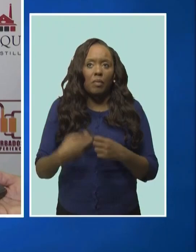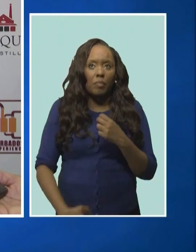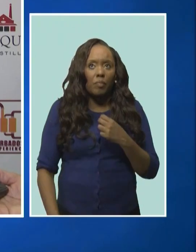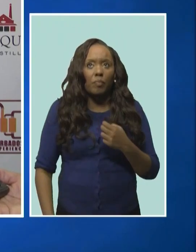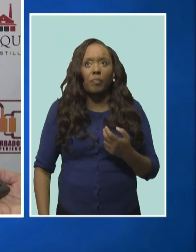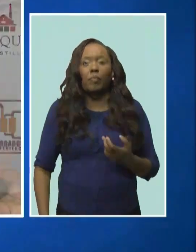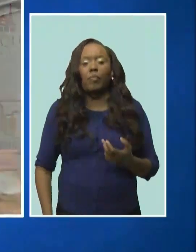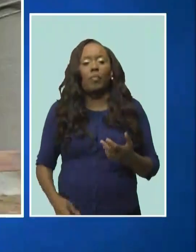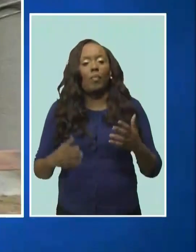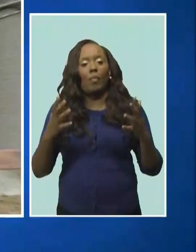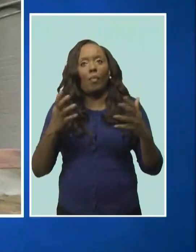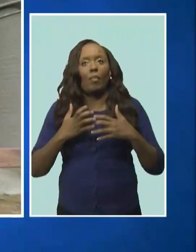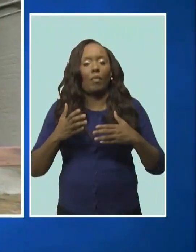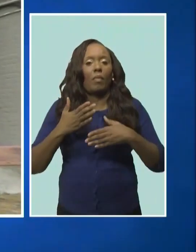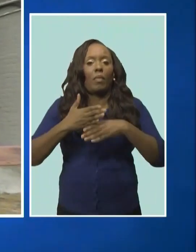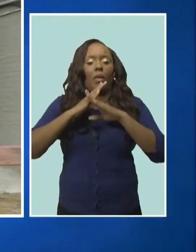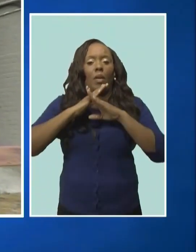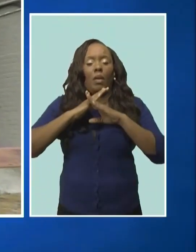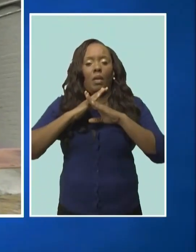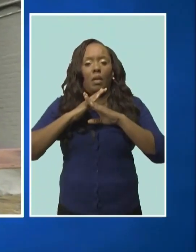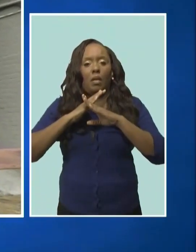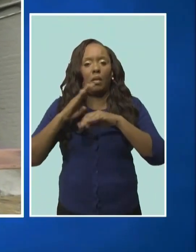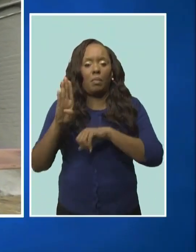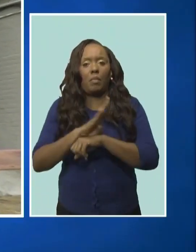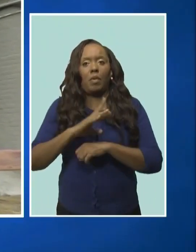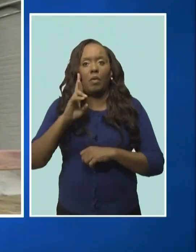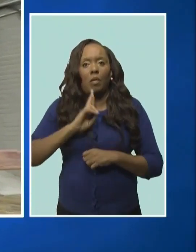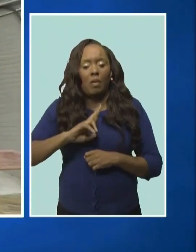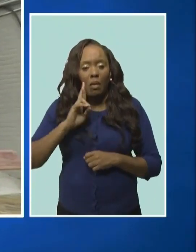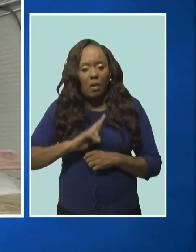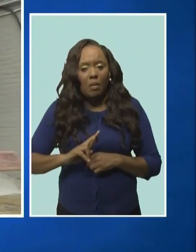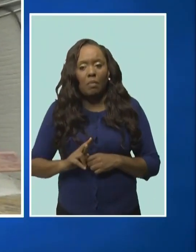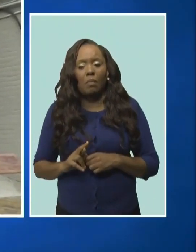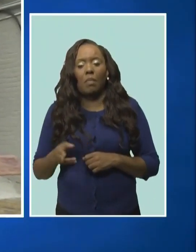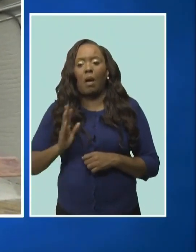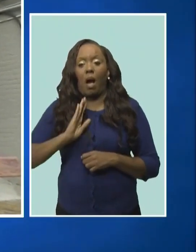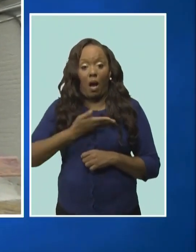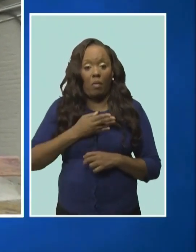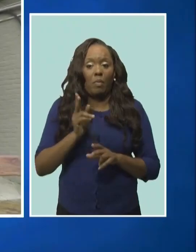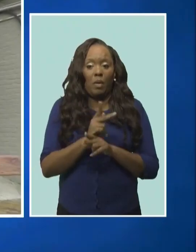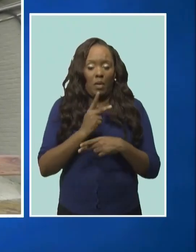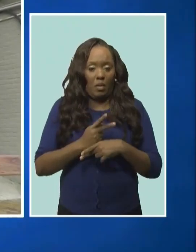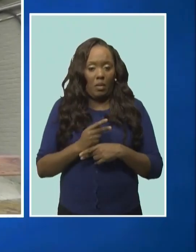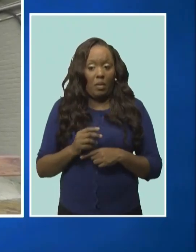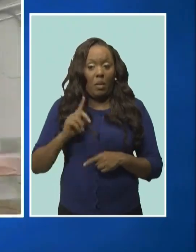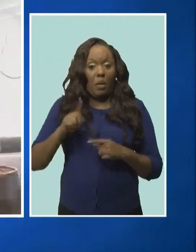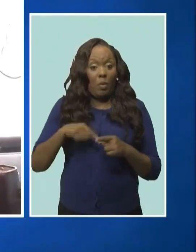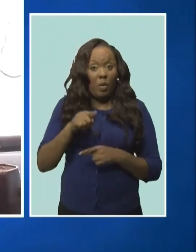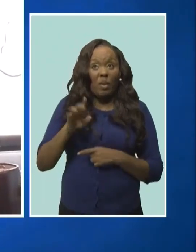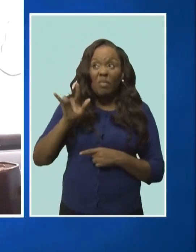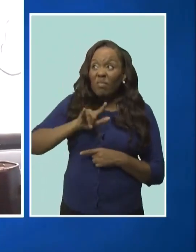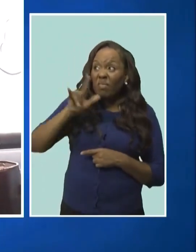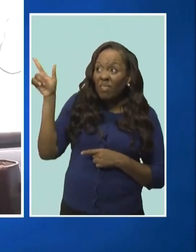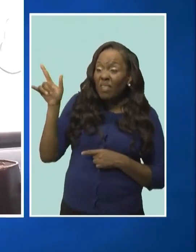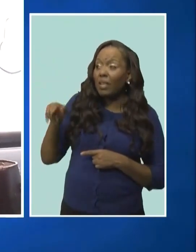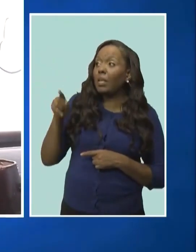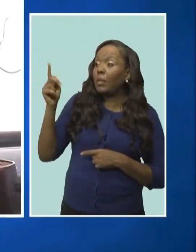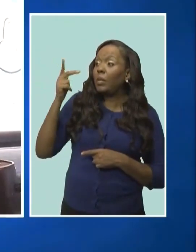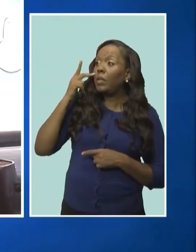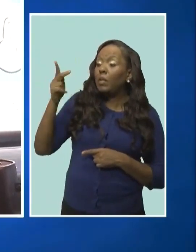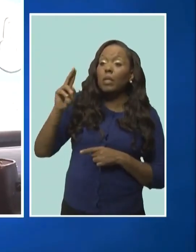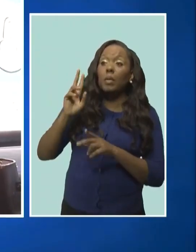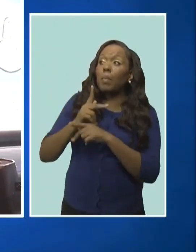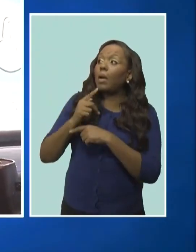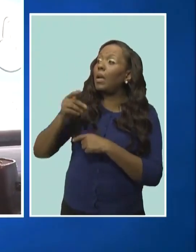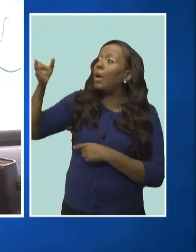of Barbados rum, that the product comes from here, so that when you go abroad and you pick up a product and it